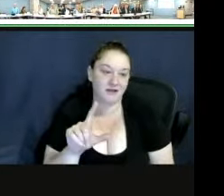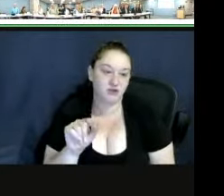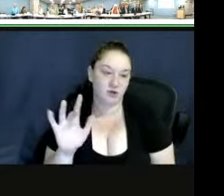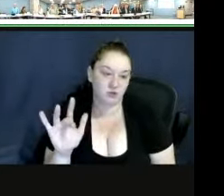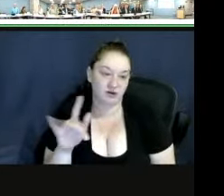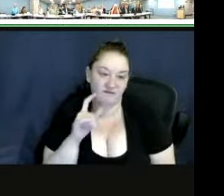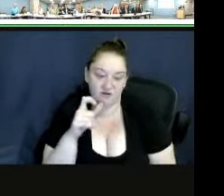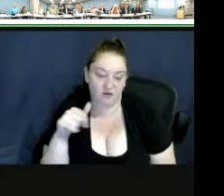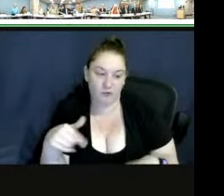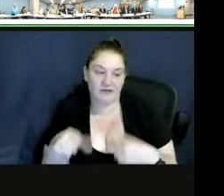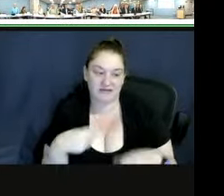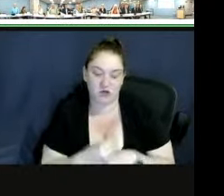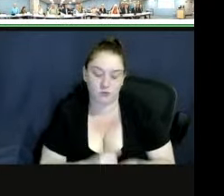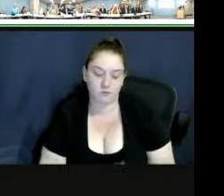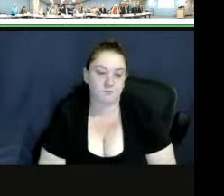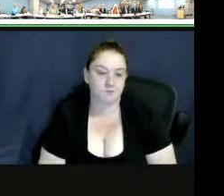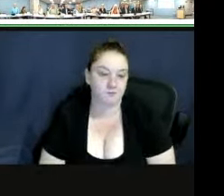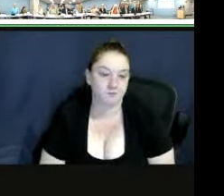the current year.